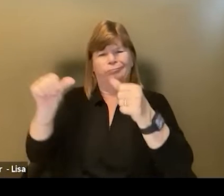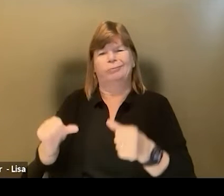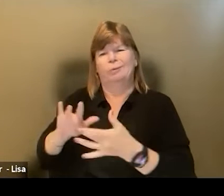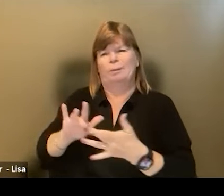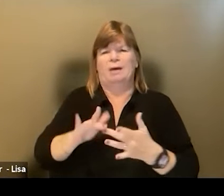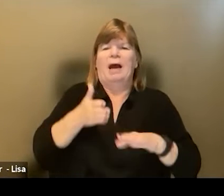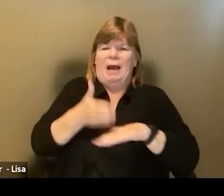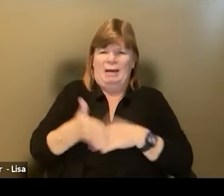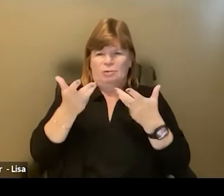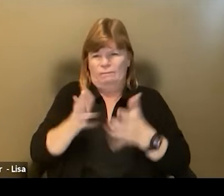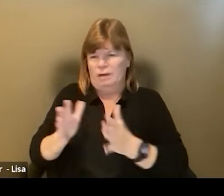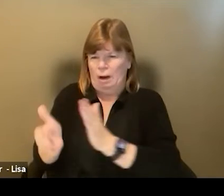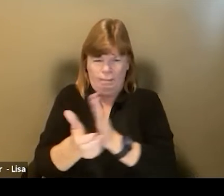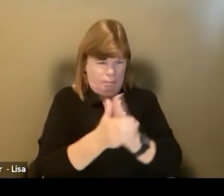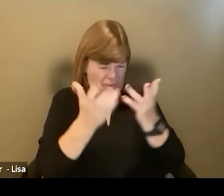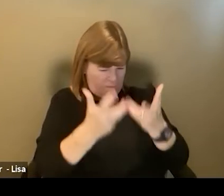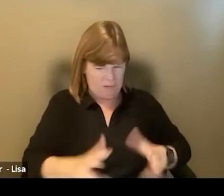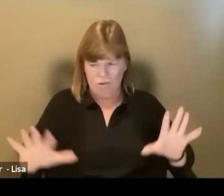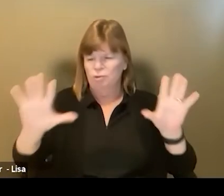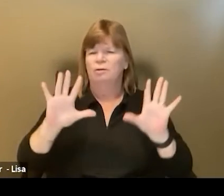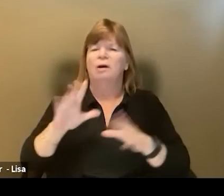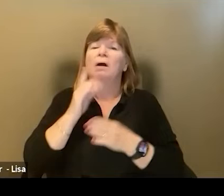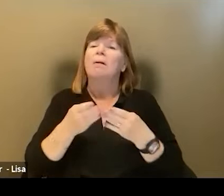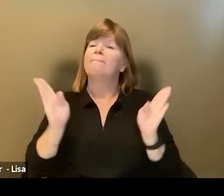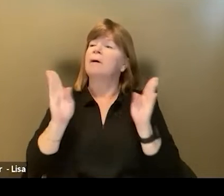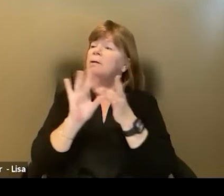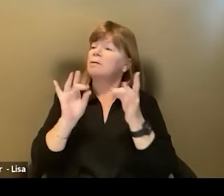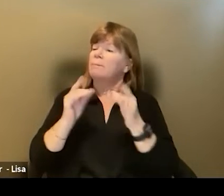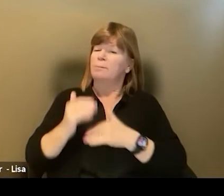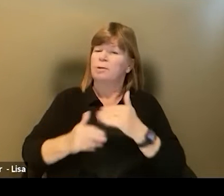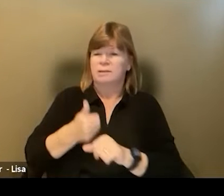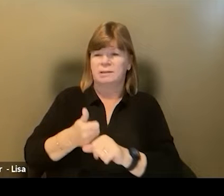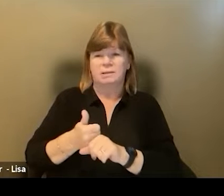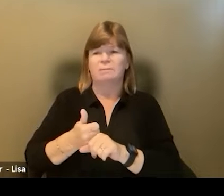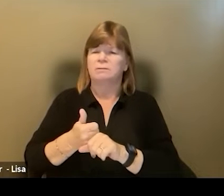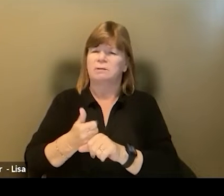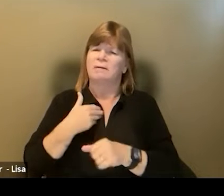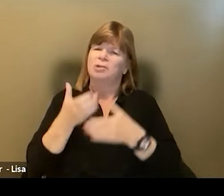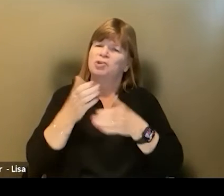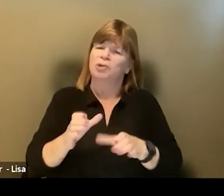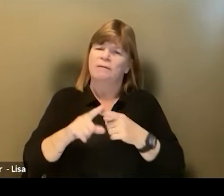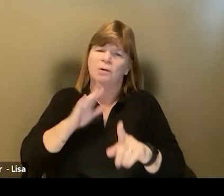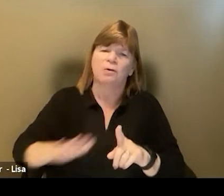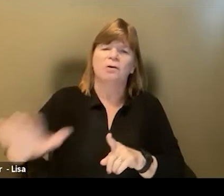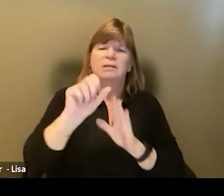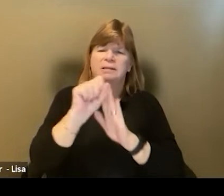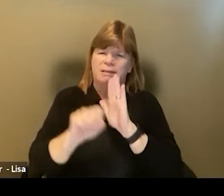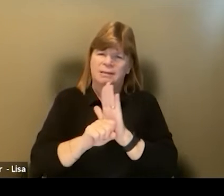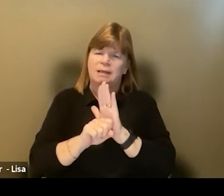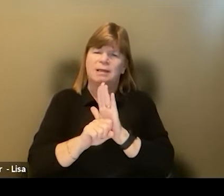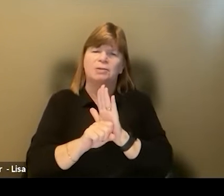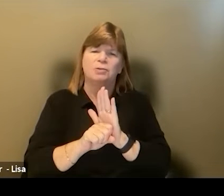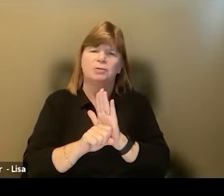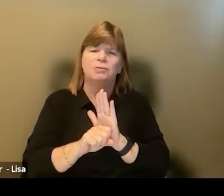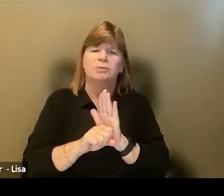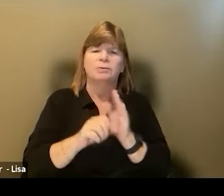after the amendments are complete. And the public comment process, it's a structured opportunity for the state to receive feedback